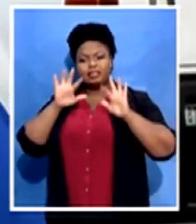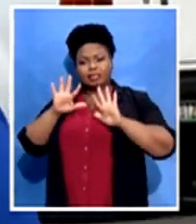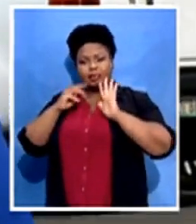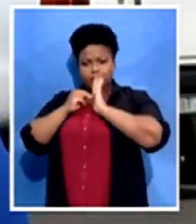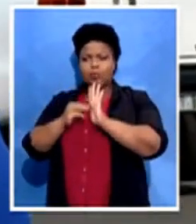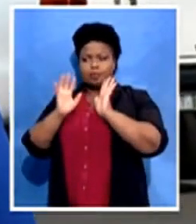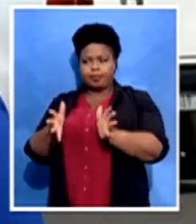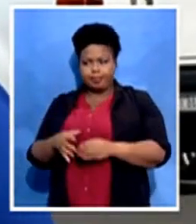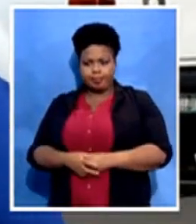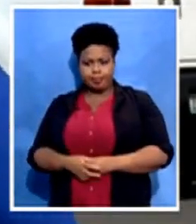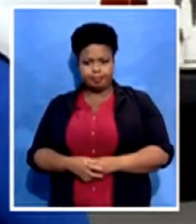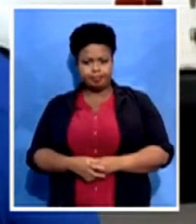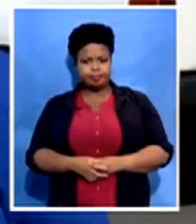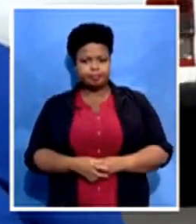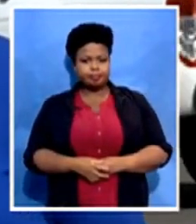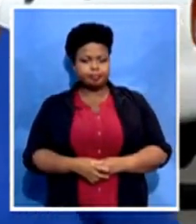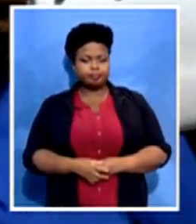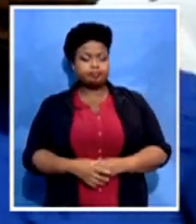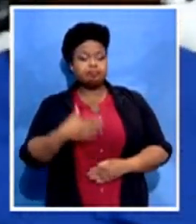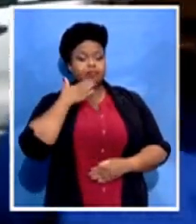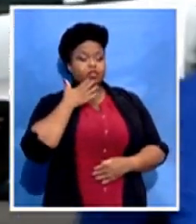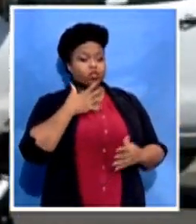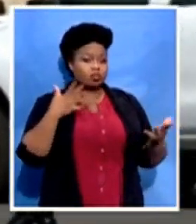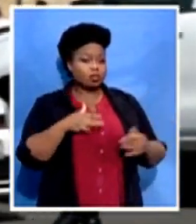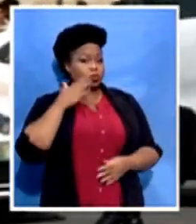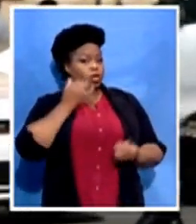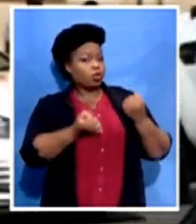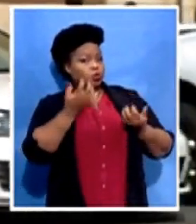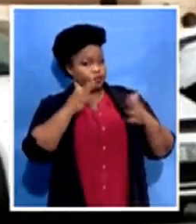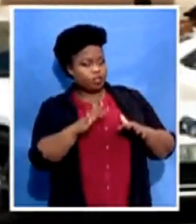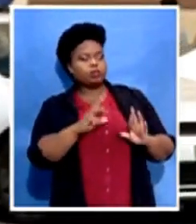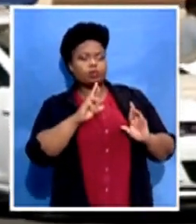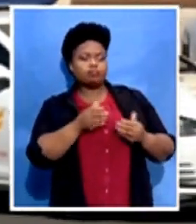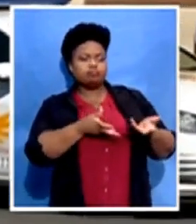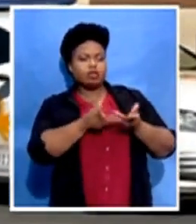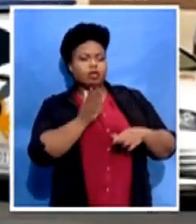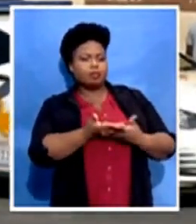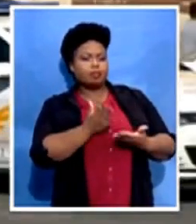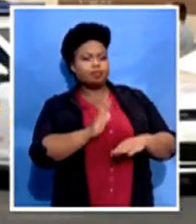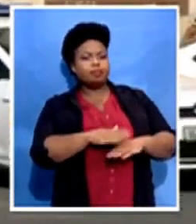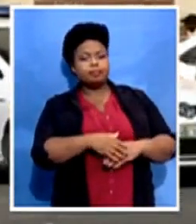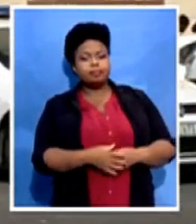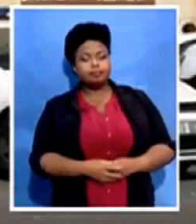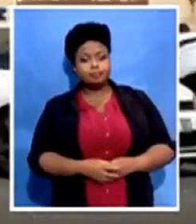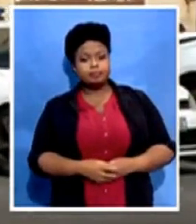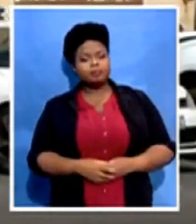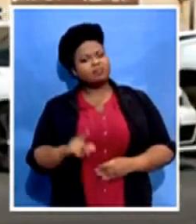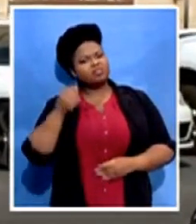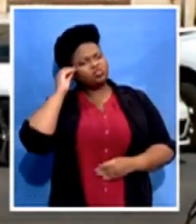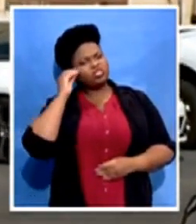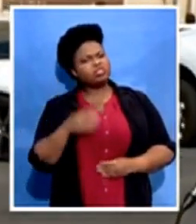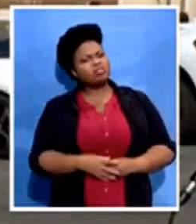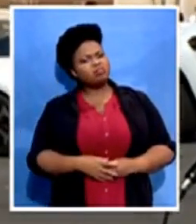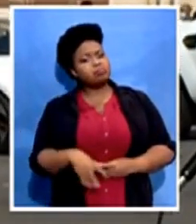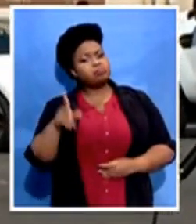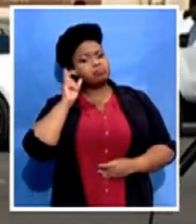hope we will speak after the court proceedings. Thank you, sir. Well, Desiree, it will be interesting to hear from the ANC in the province